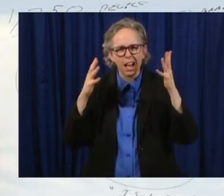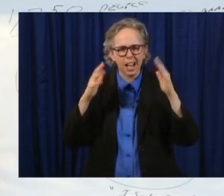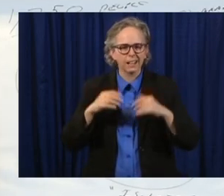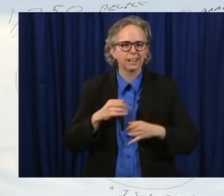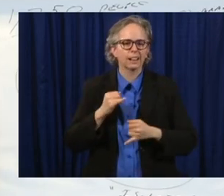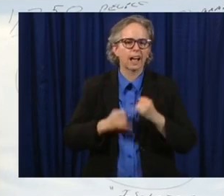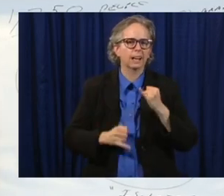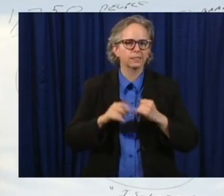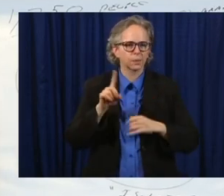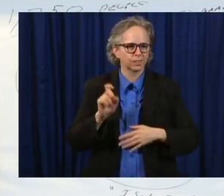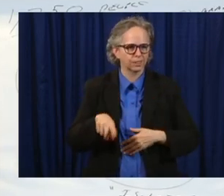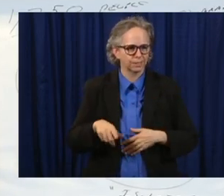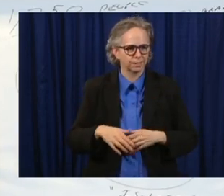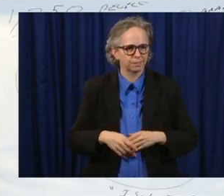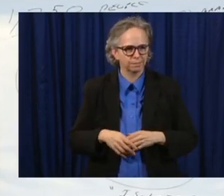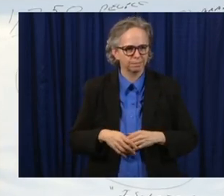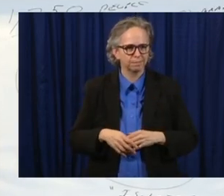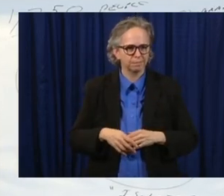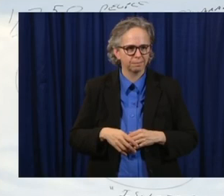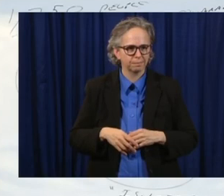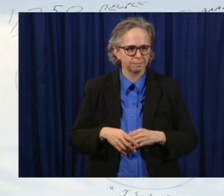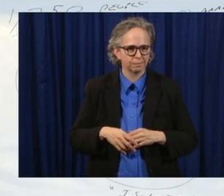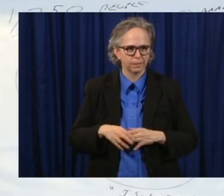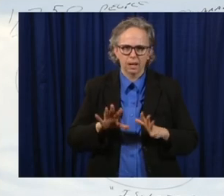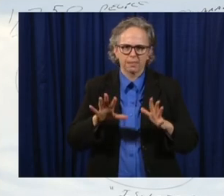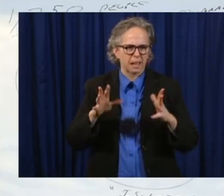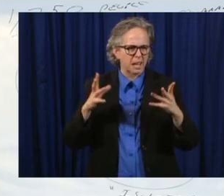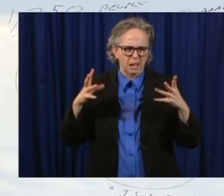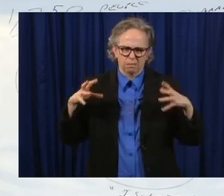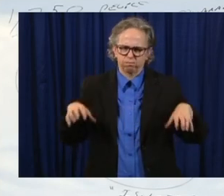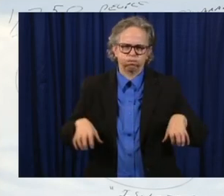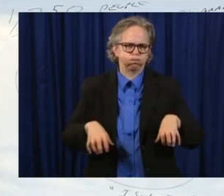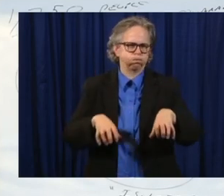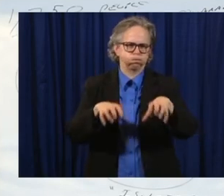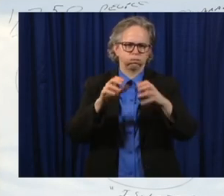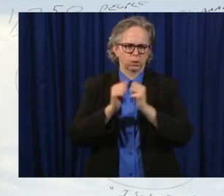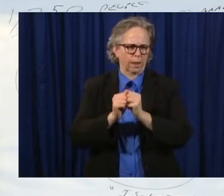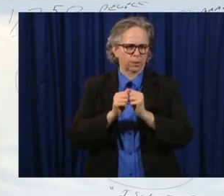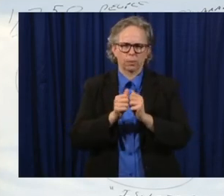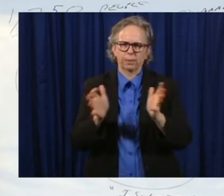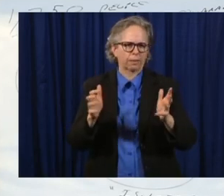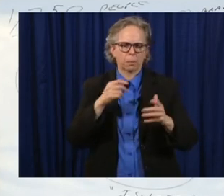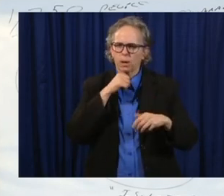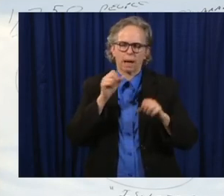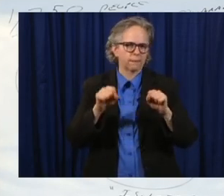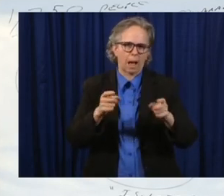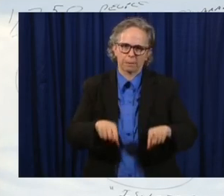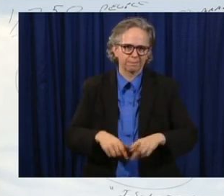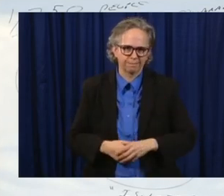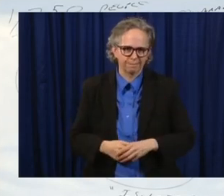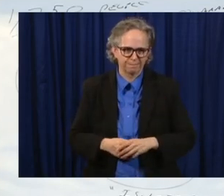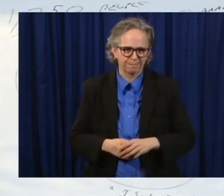Put this together with the swabs at all, so wouldn't have happened. I was the last question.